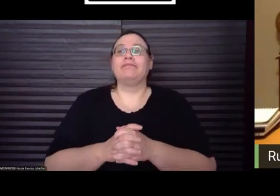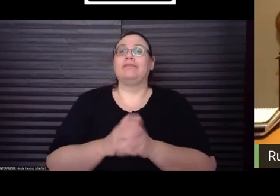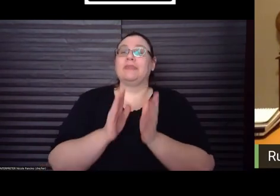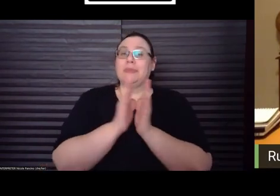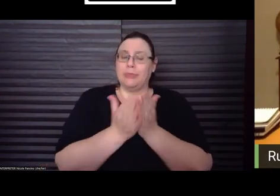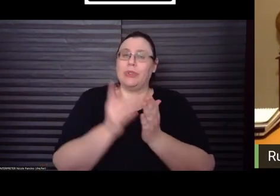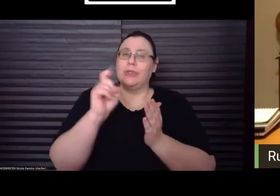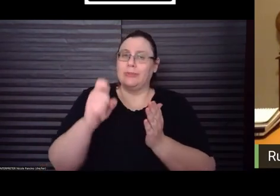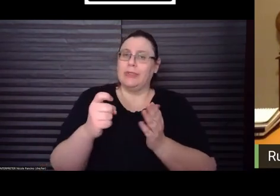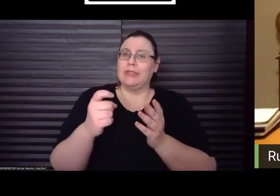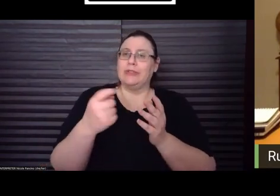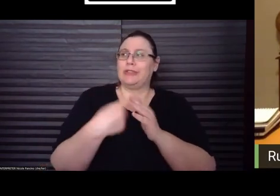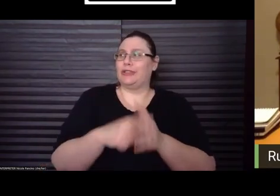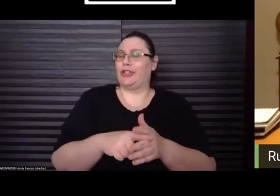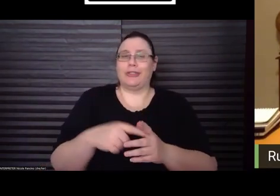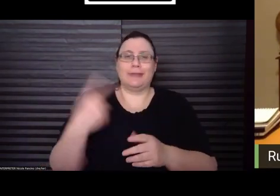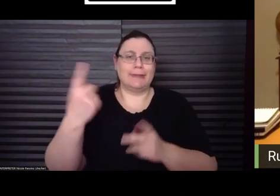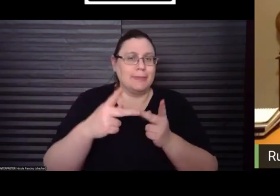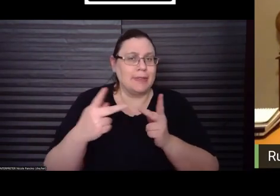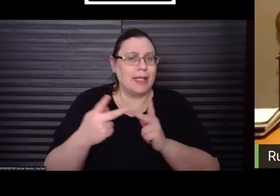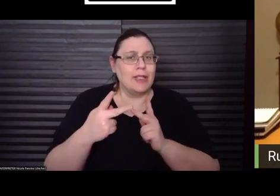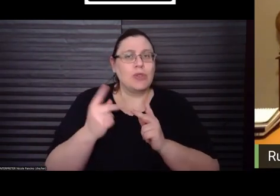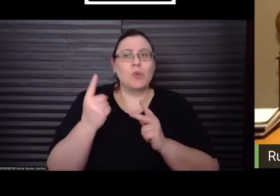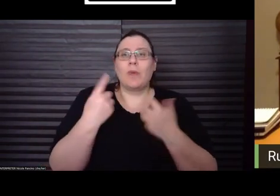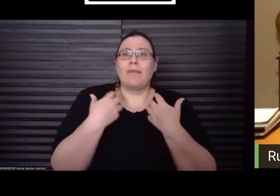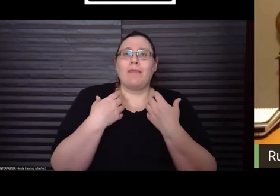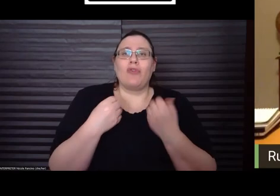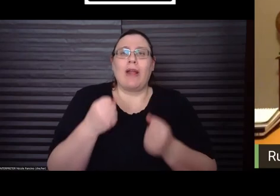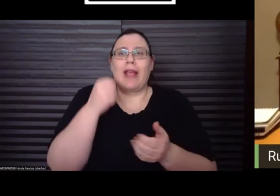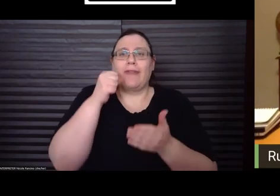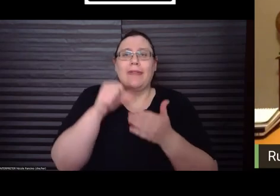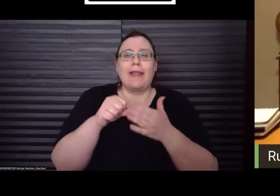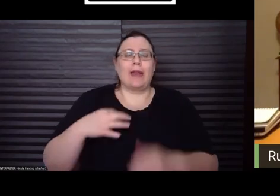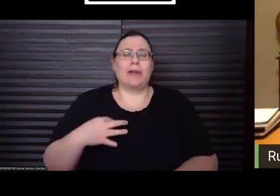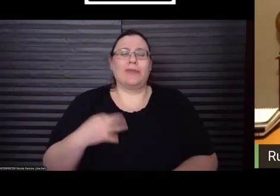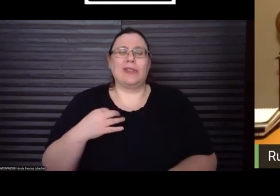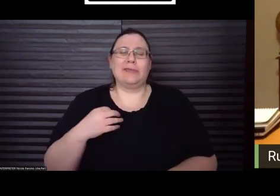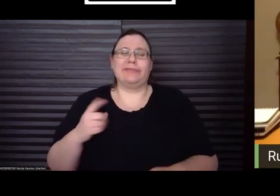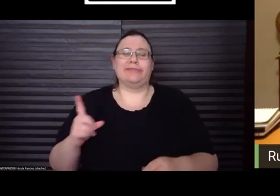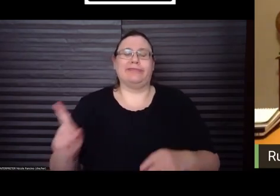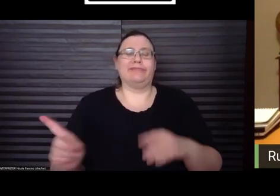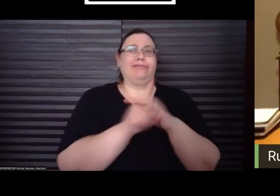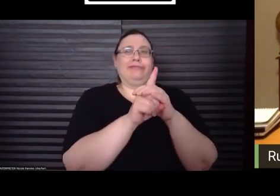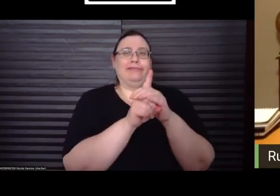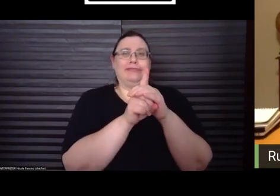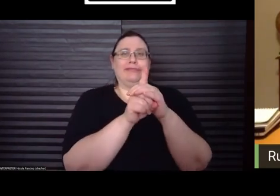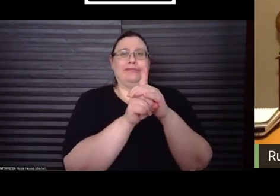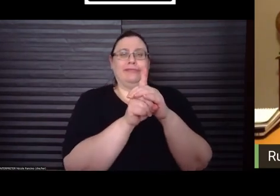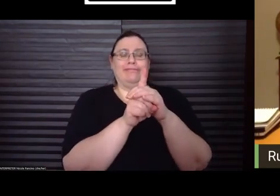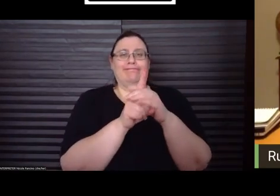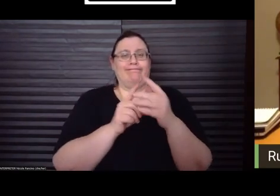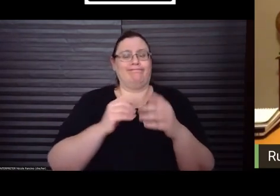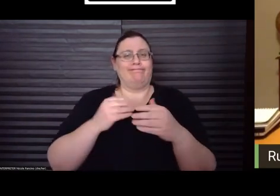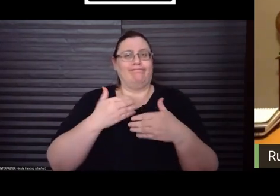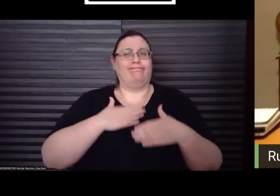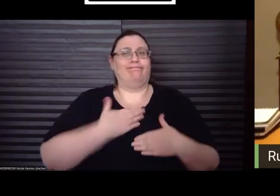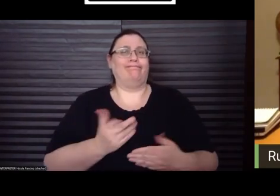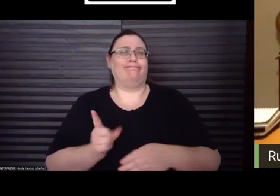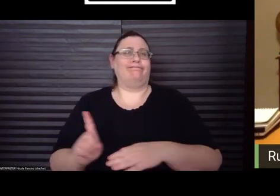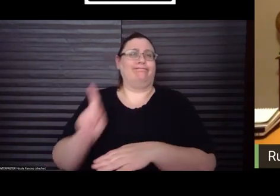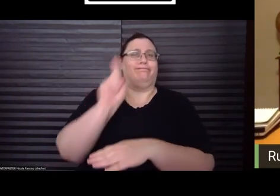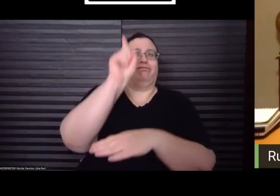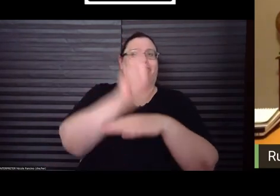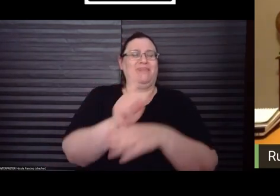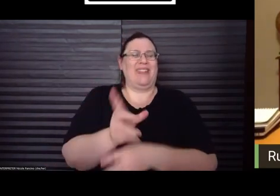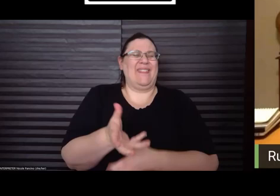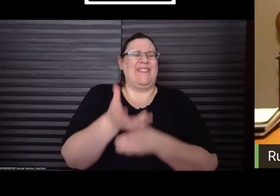a book must start somewhere. One brave letter must volunteer to go first, laying itself on the line in an act